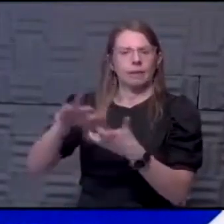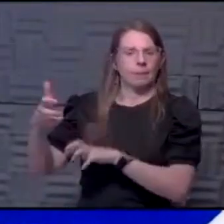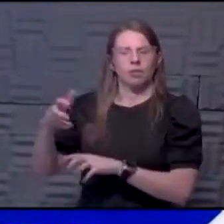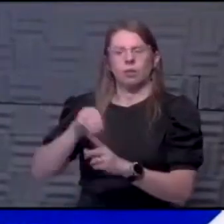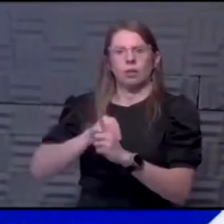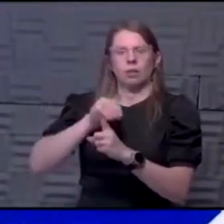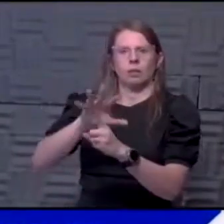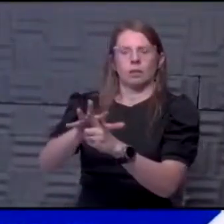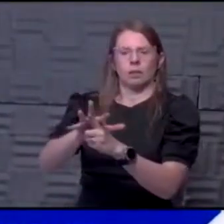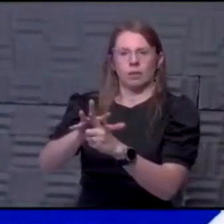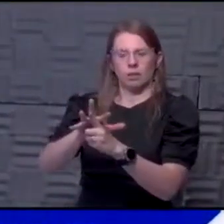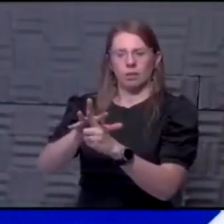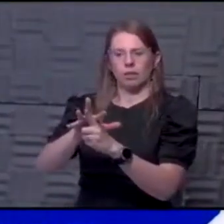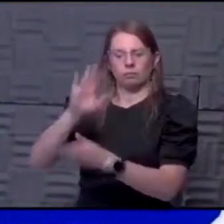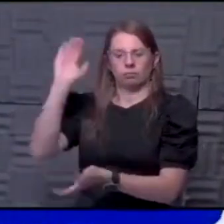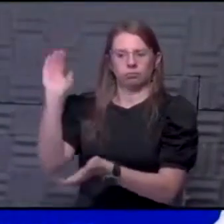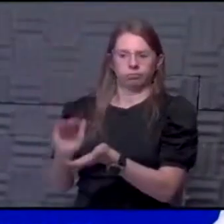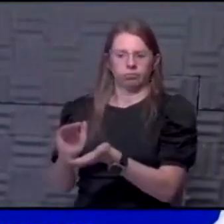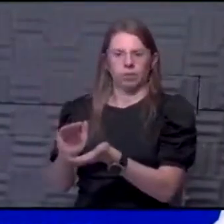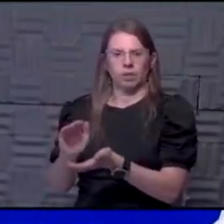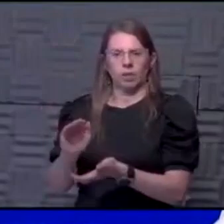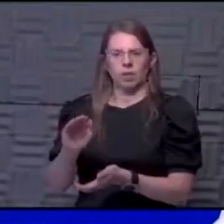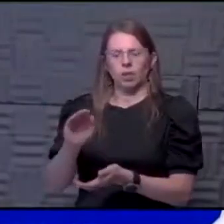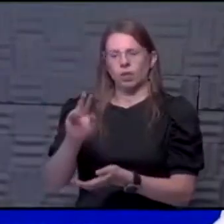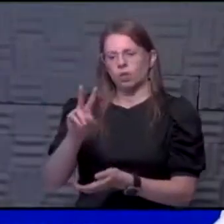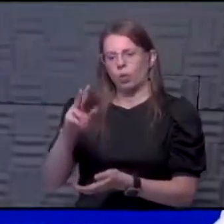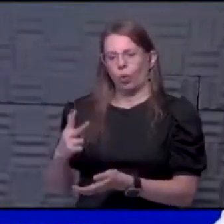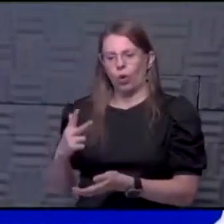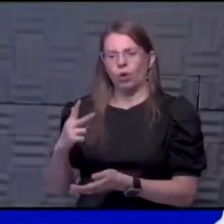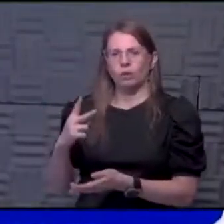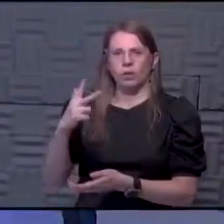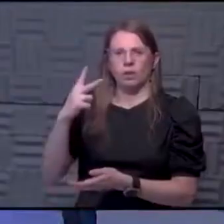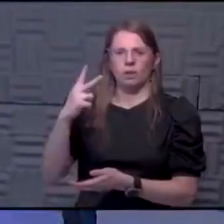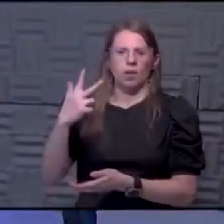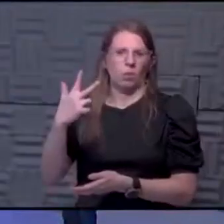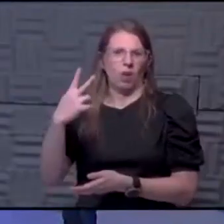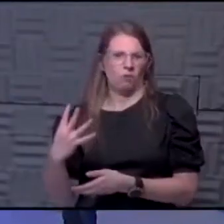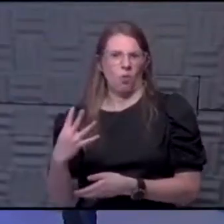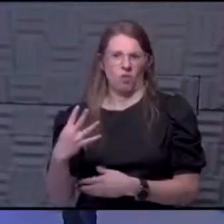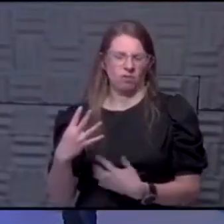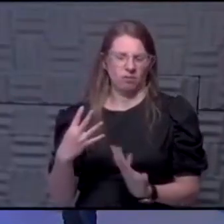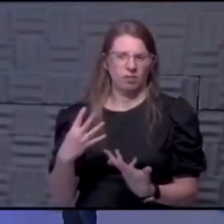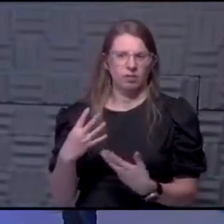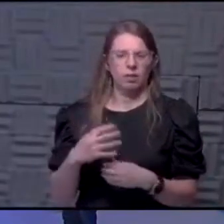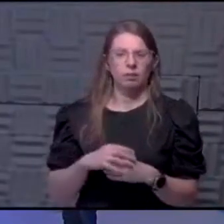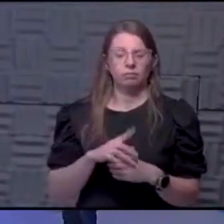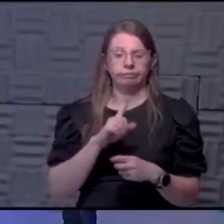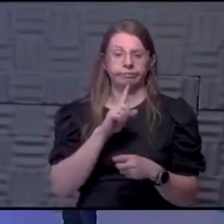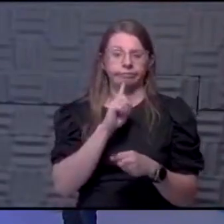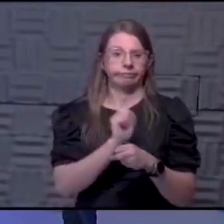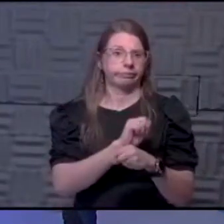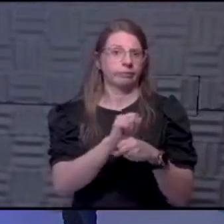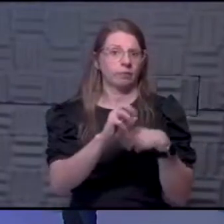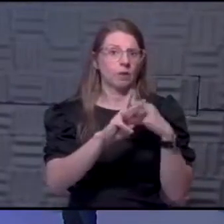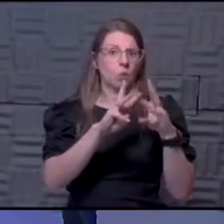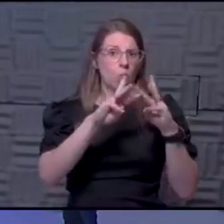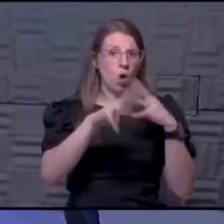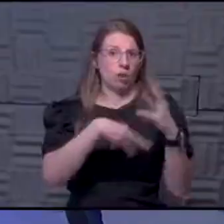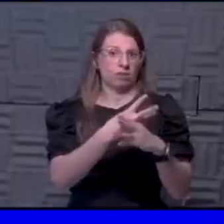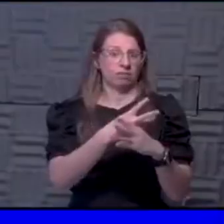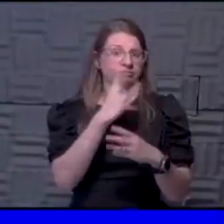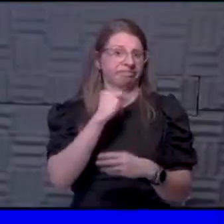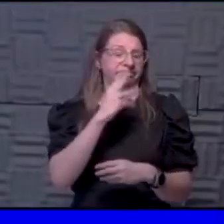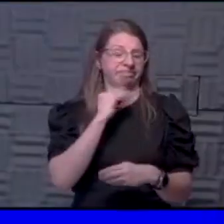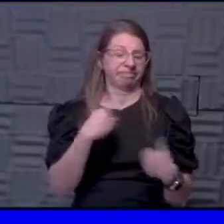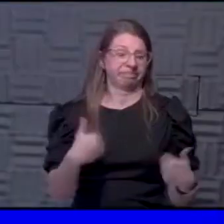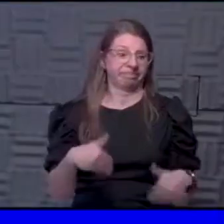communication of active COVID goes down by 2/3, 3/4, and maybe more. Yeah, and the real world experience with Israel. And again, these